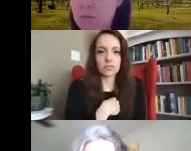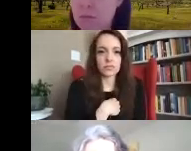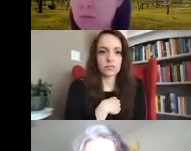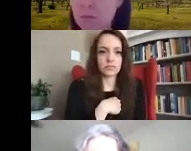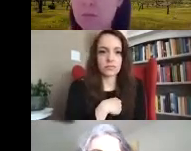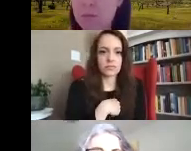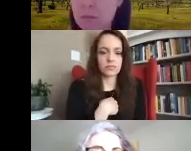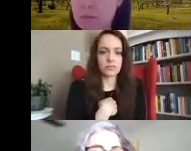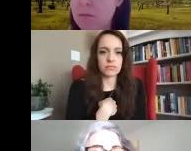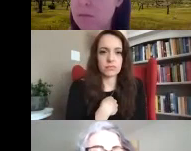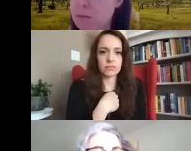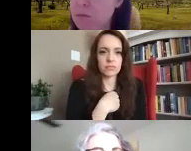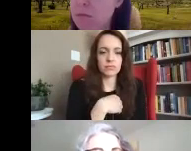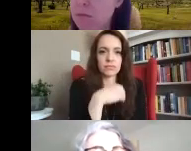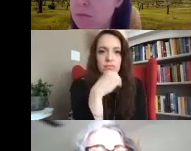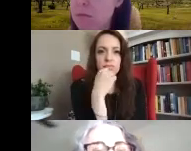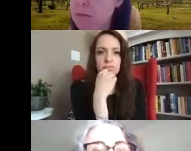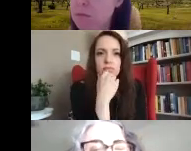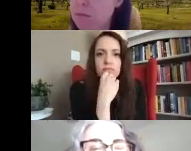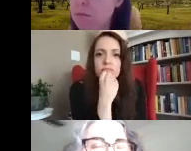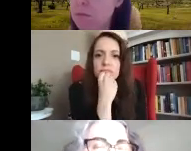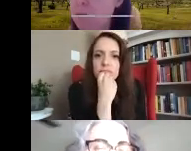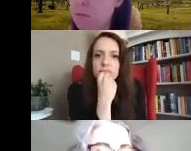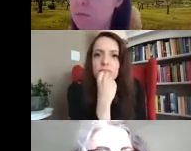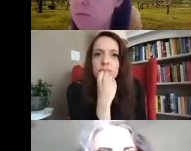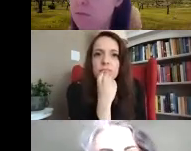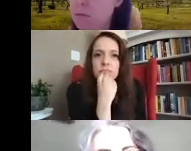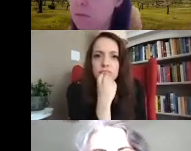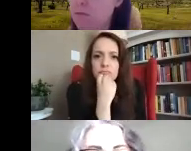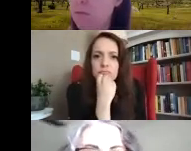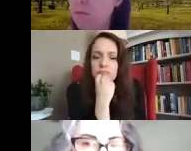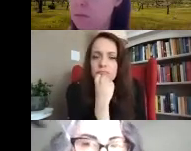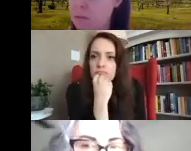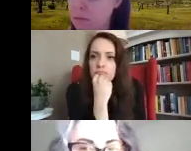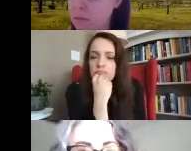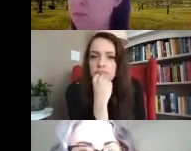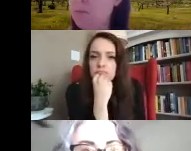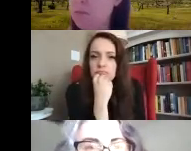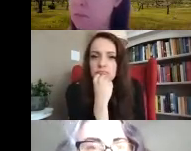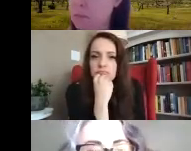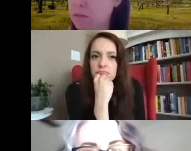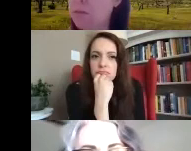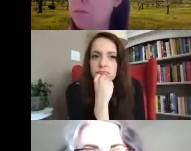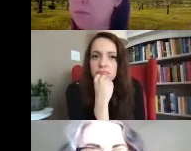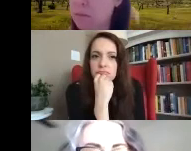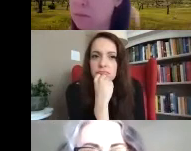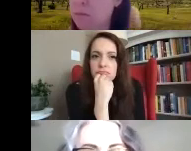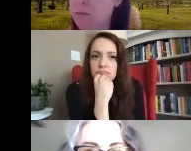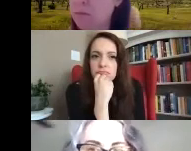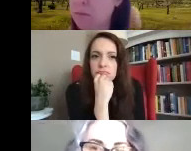burn unit, which has they have a burn unit, that they were doing some burn reconstruction, and that